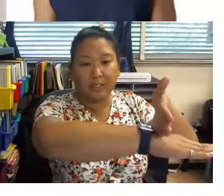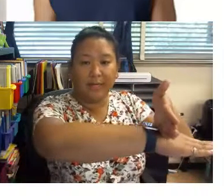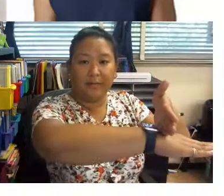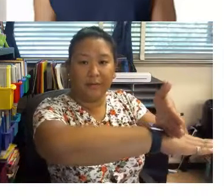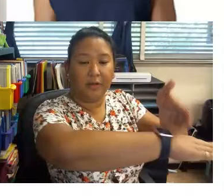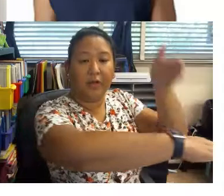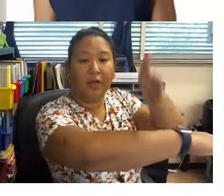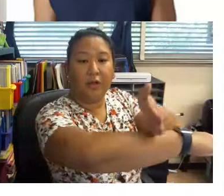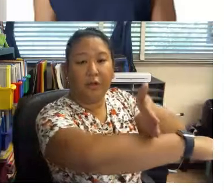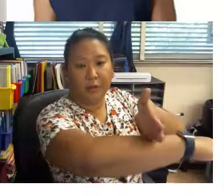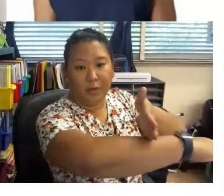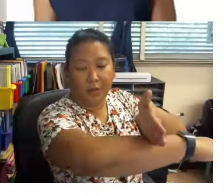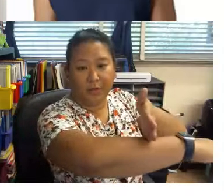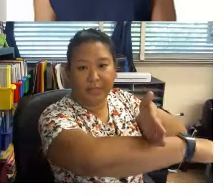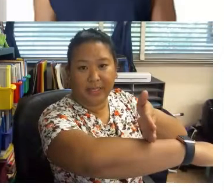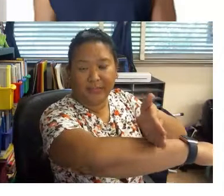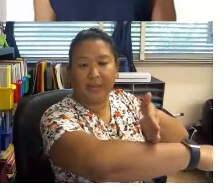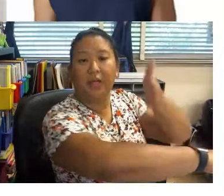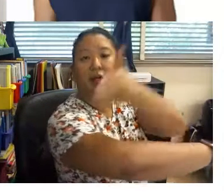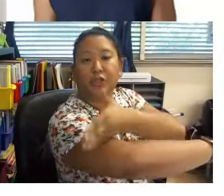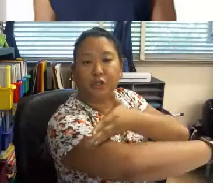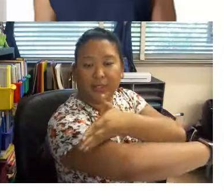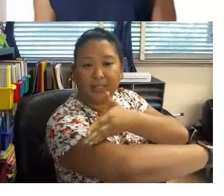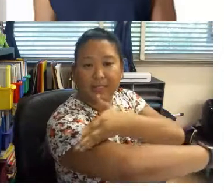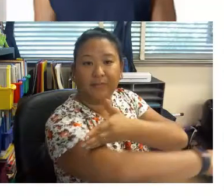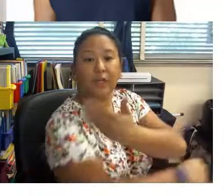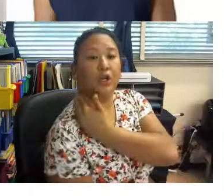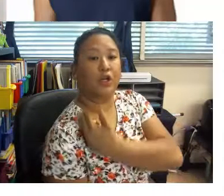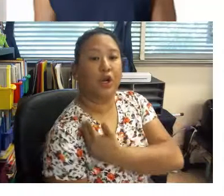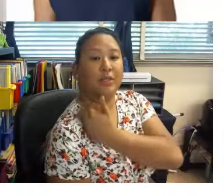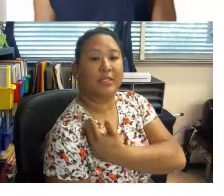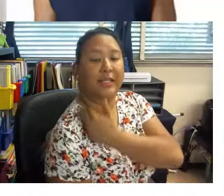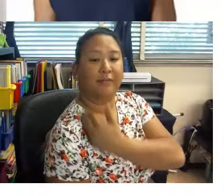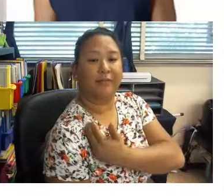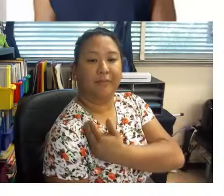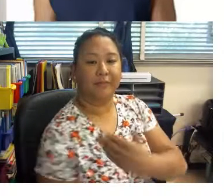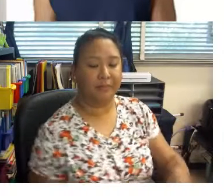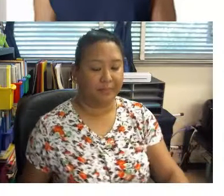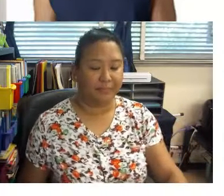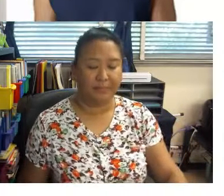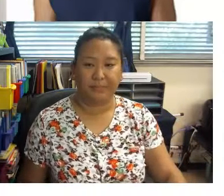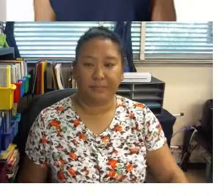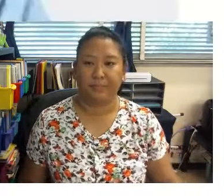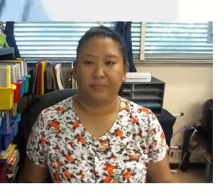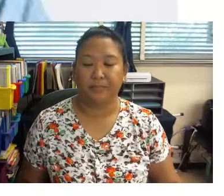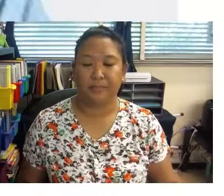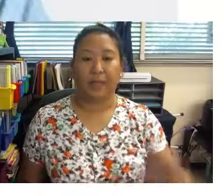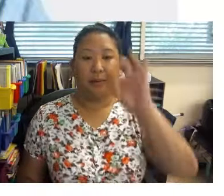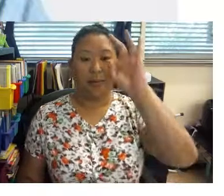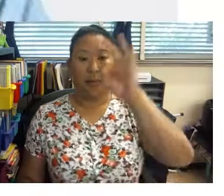long sleeved, 3/4 sleeve, short sleeve, no sleeve,